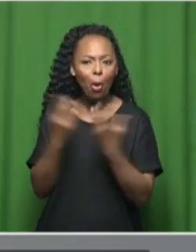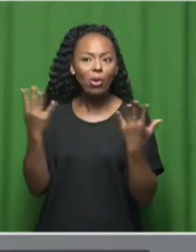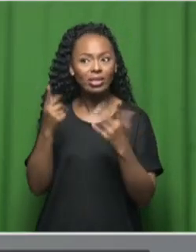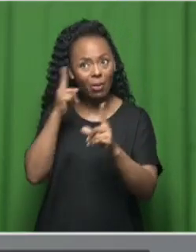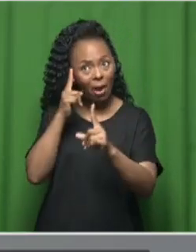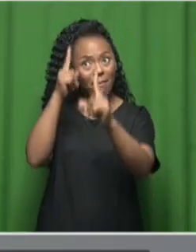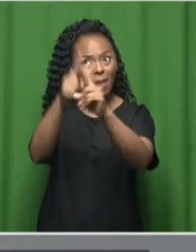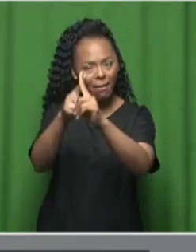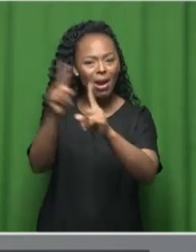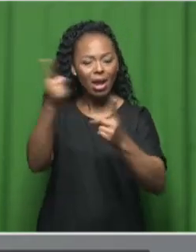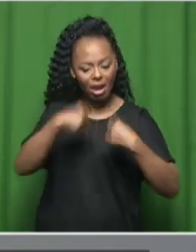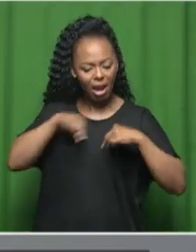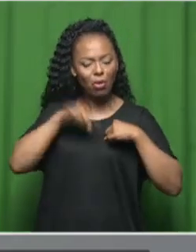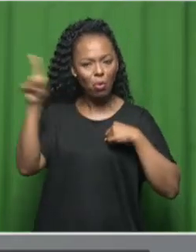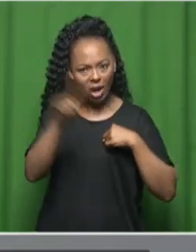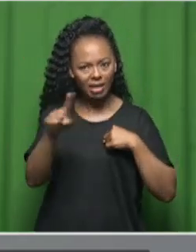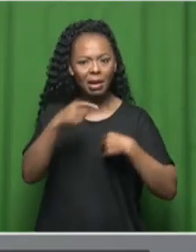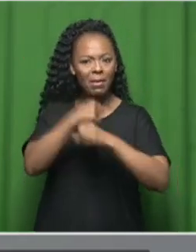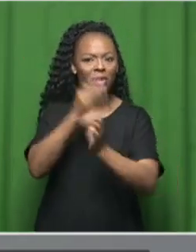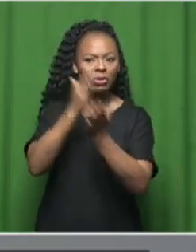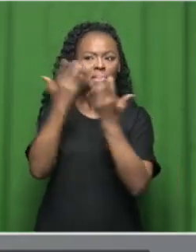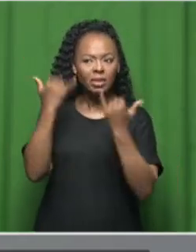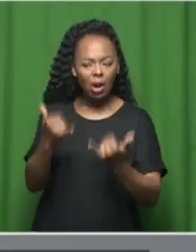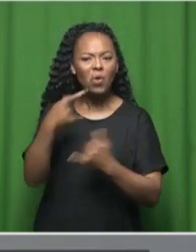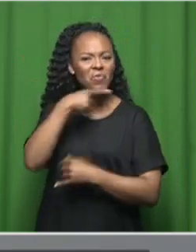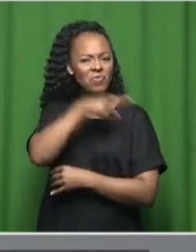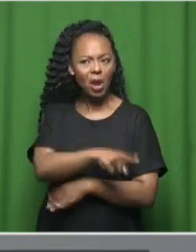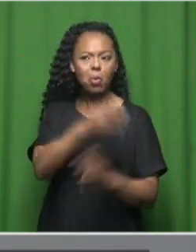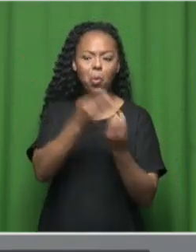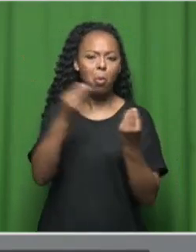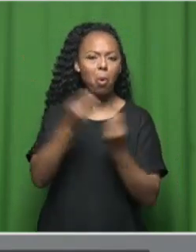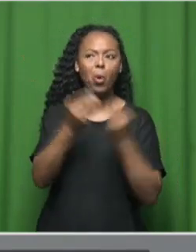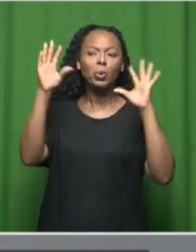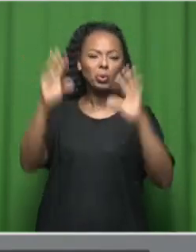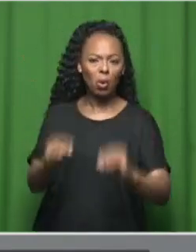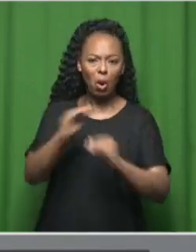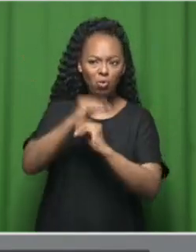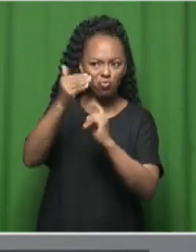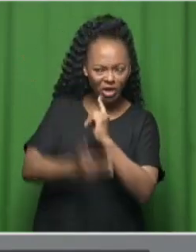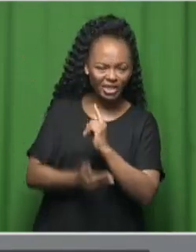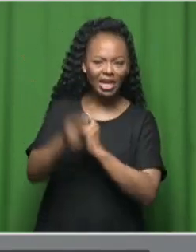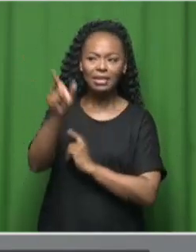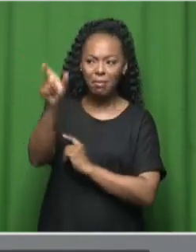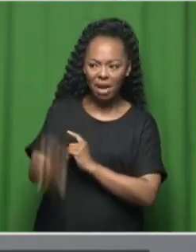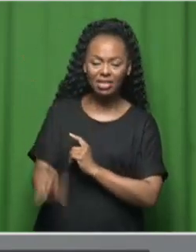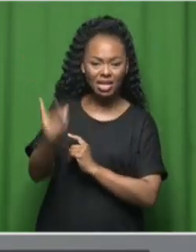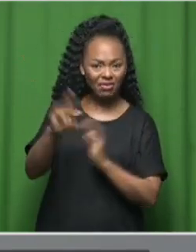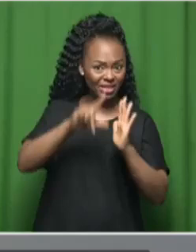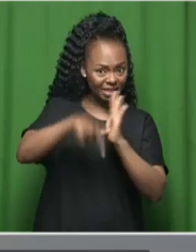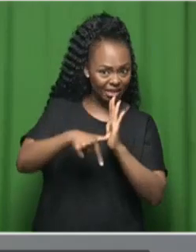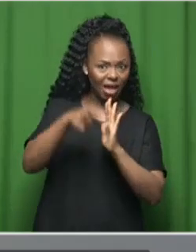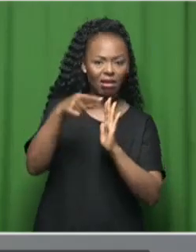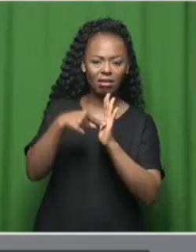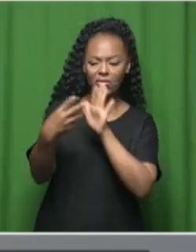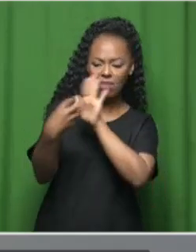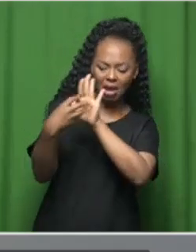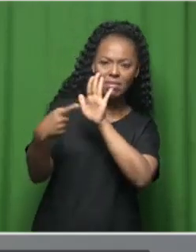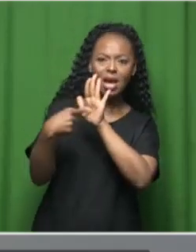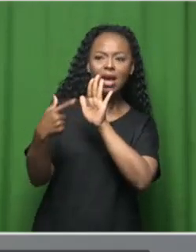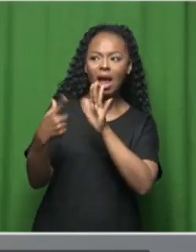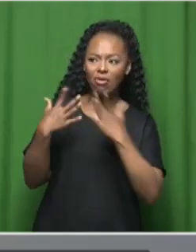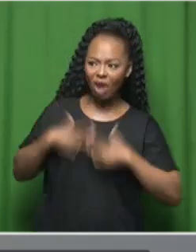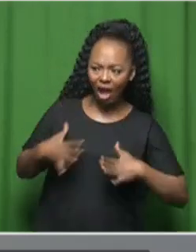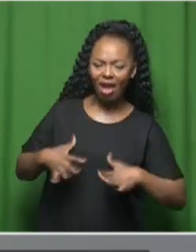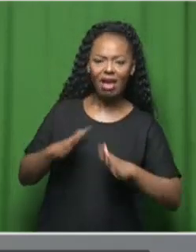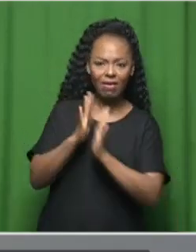combat intellectual property infringement and protect designers' rights. And with that, we have